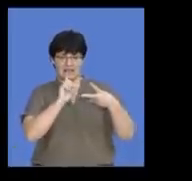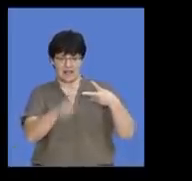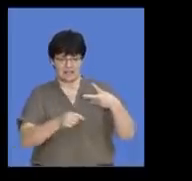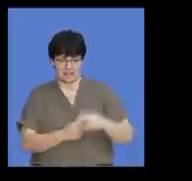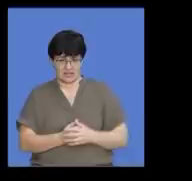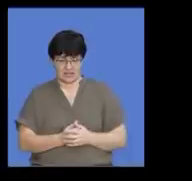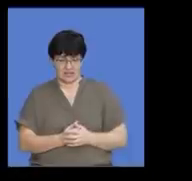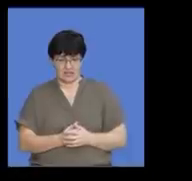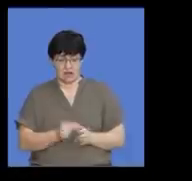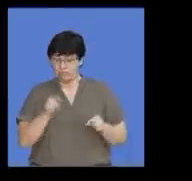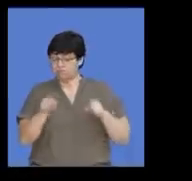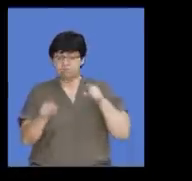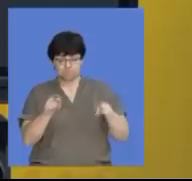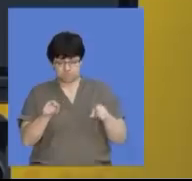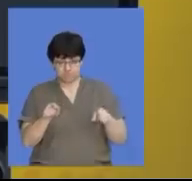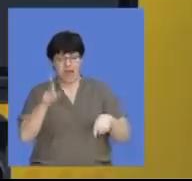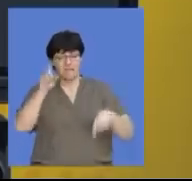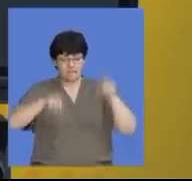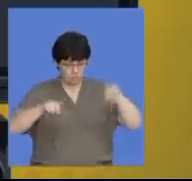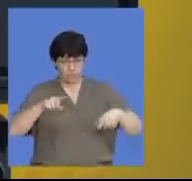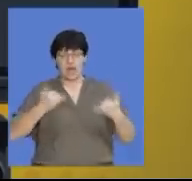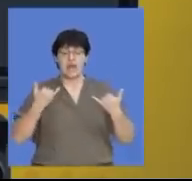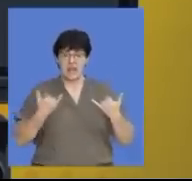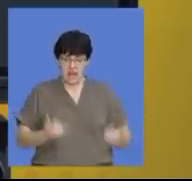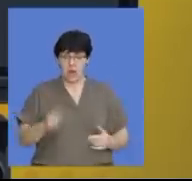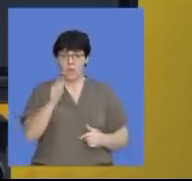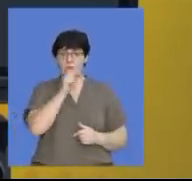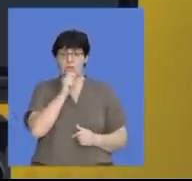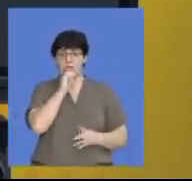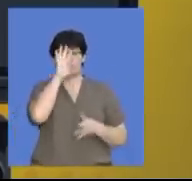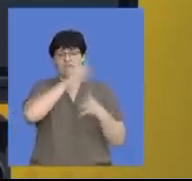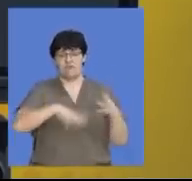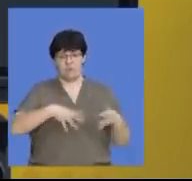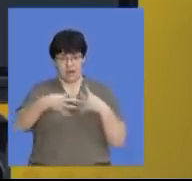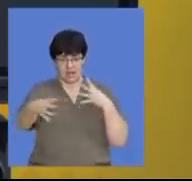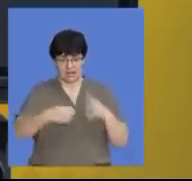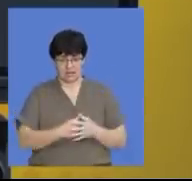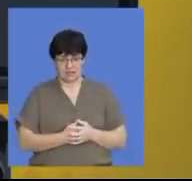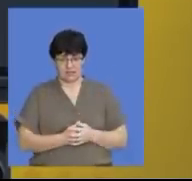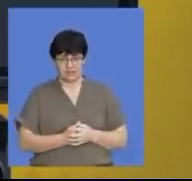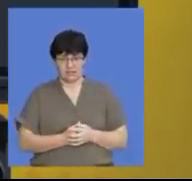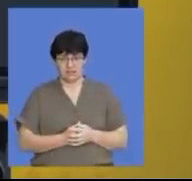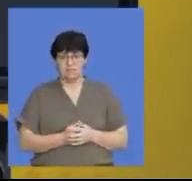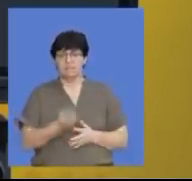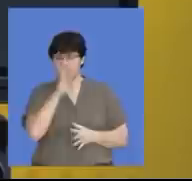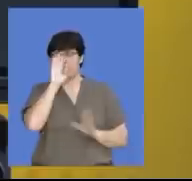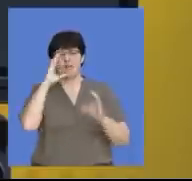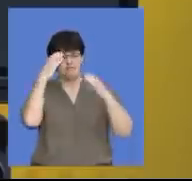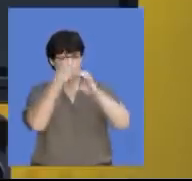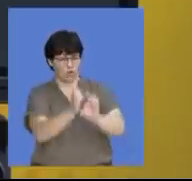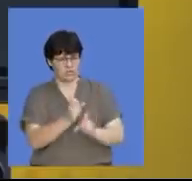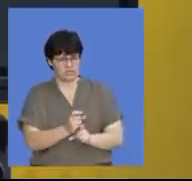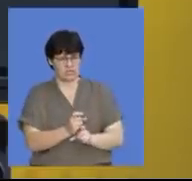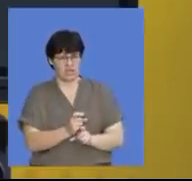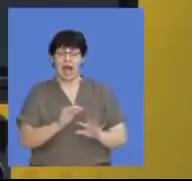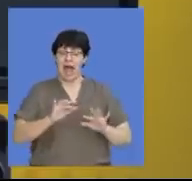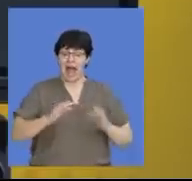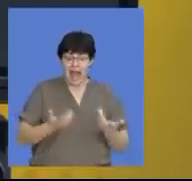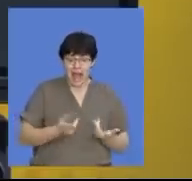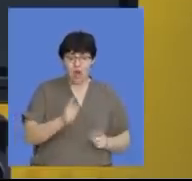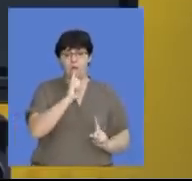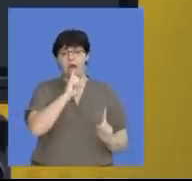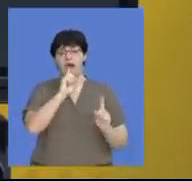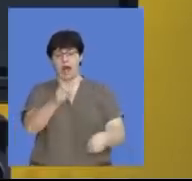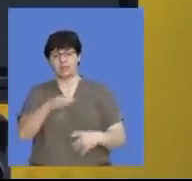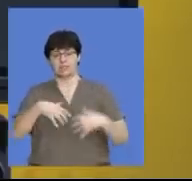Now that I've got these two variables, I can use it in my formula. Let's pay careful attention to how your answer